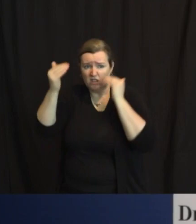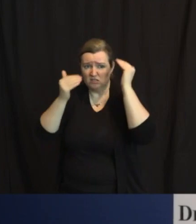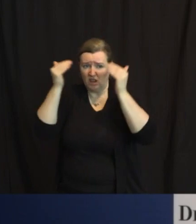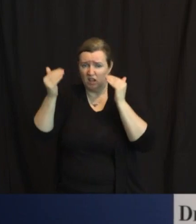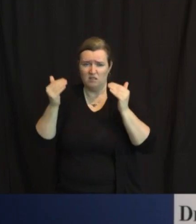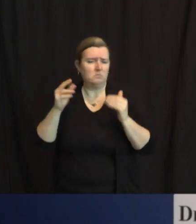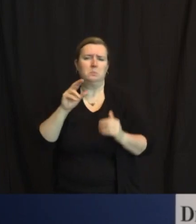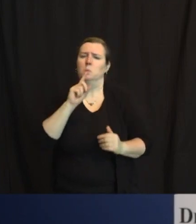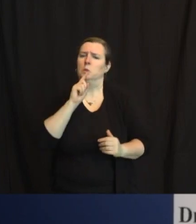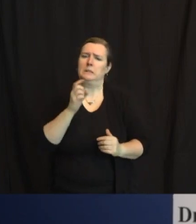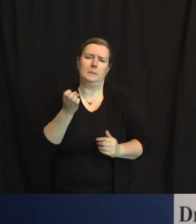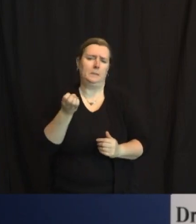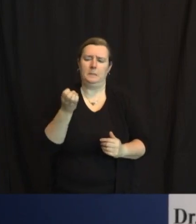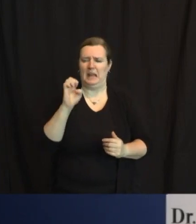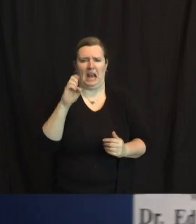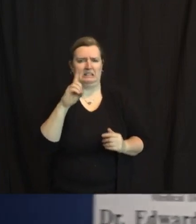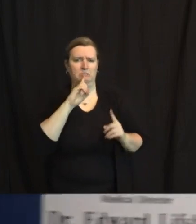large part.